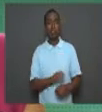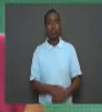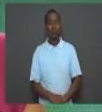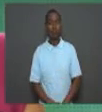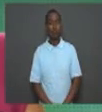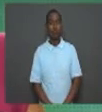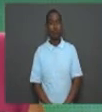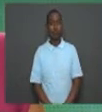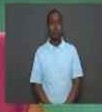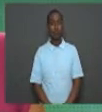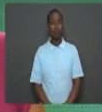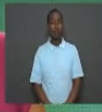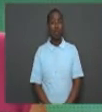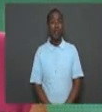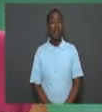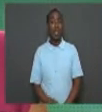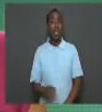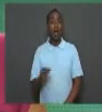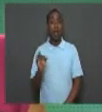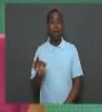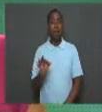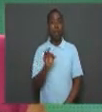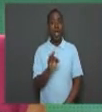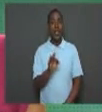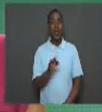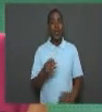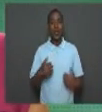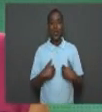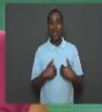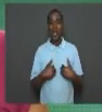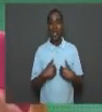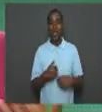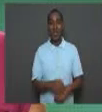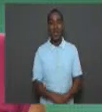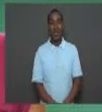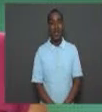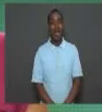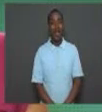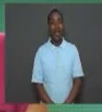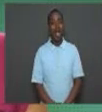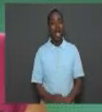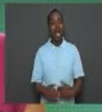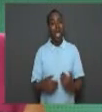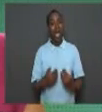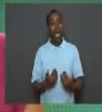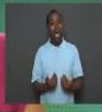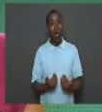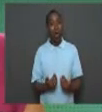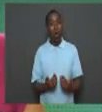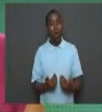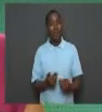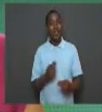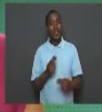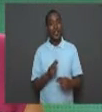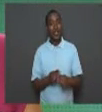the organism is a plant or an animal. We continue to name the